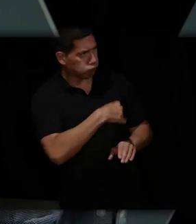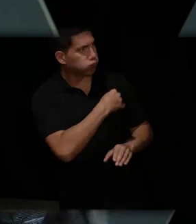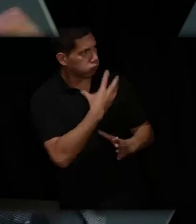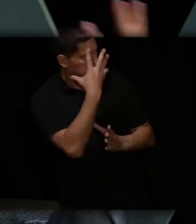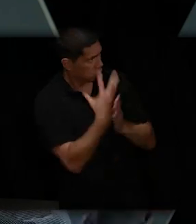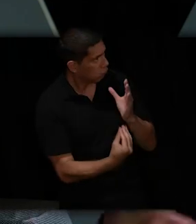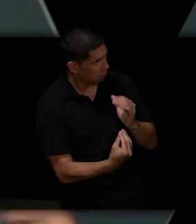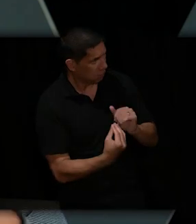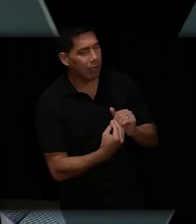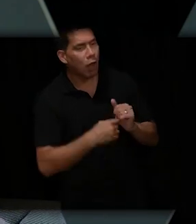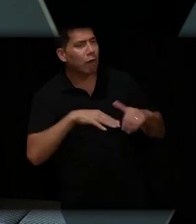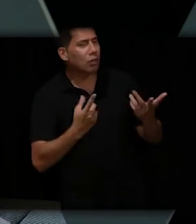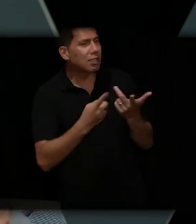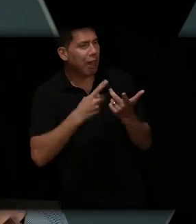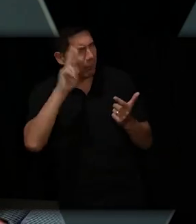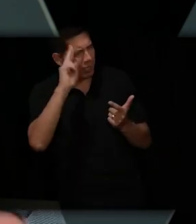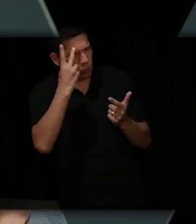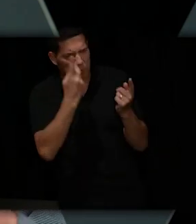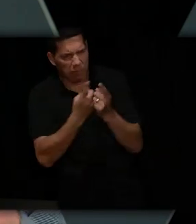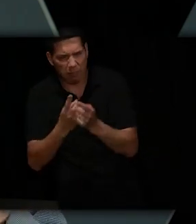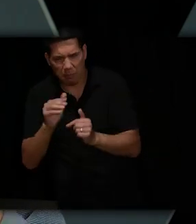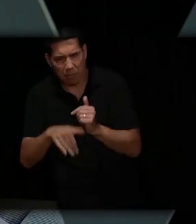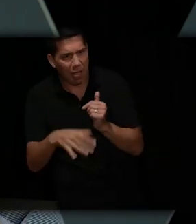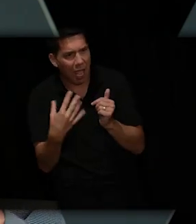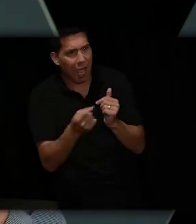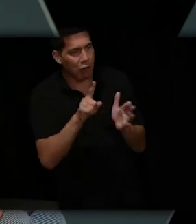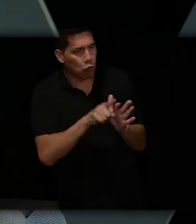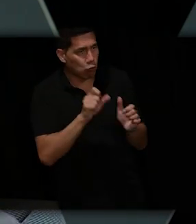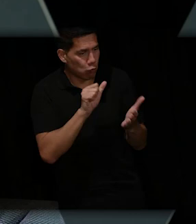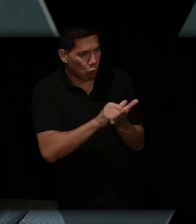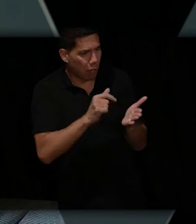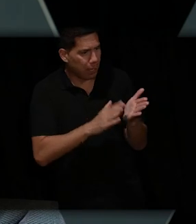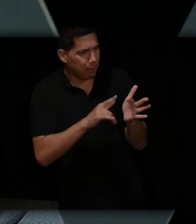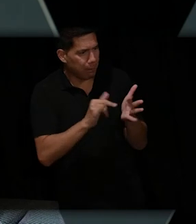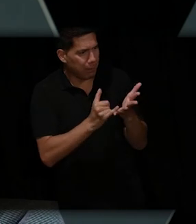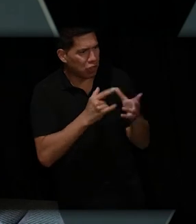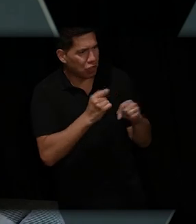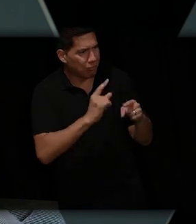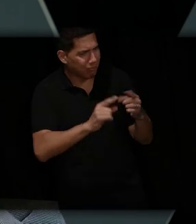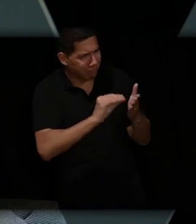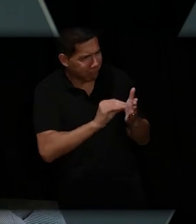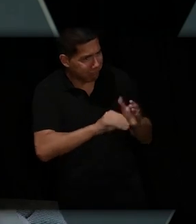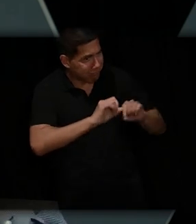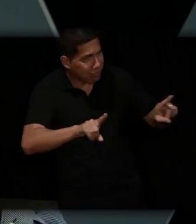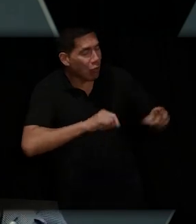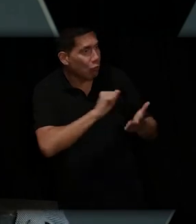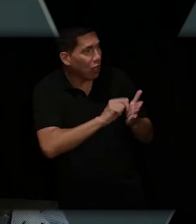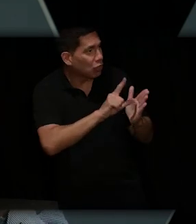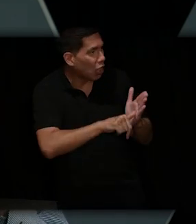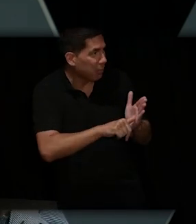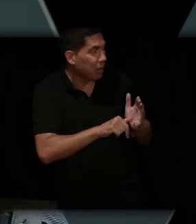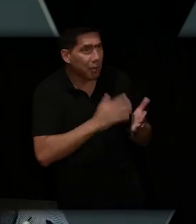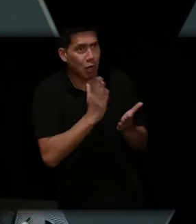other more political stuff about having the right message at the right time and the right candidate. But it really is just a massive,